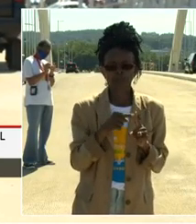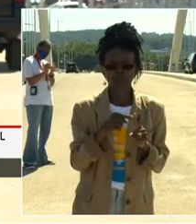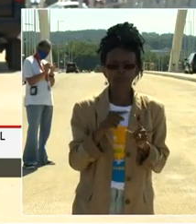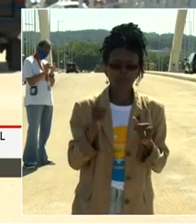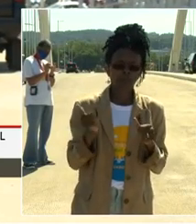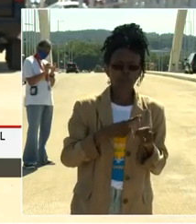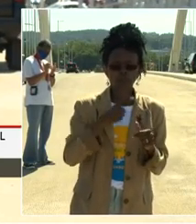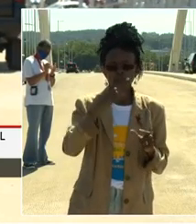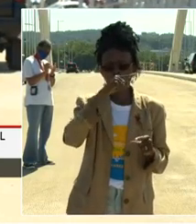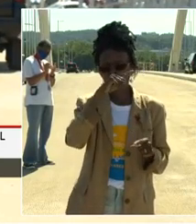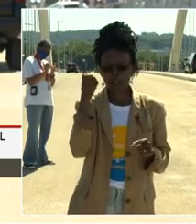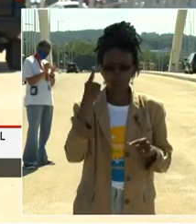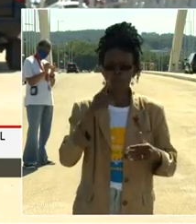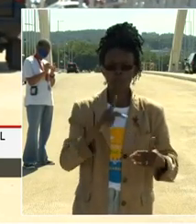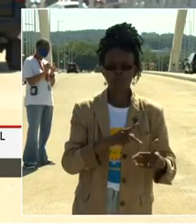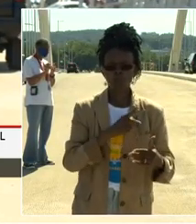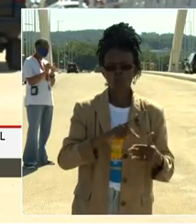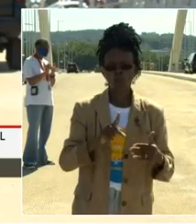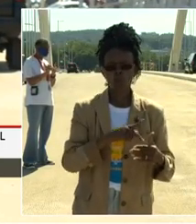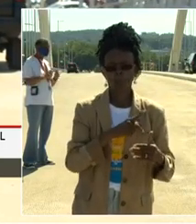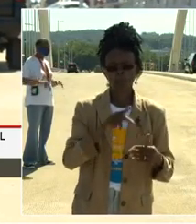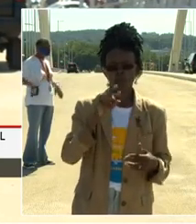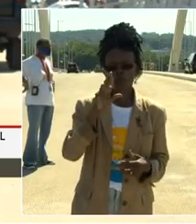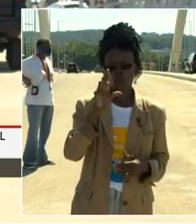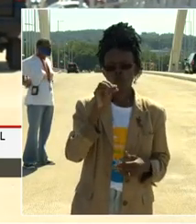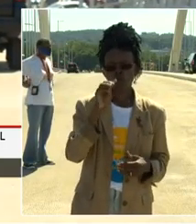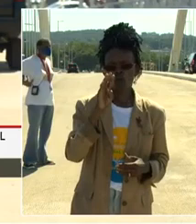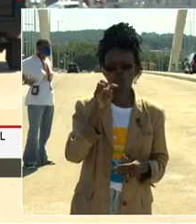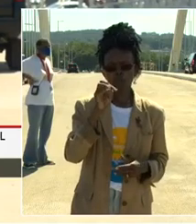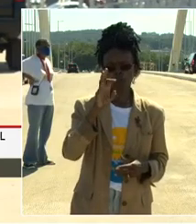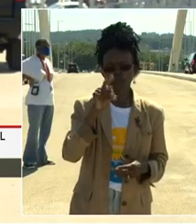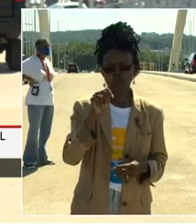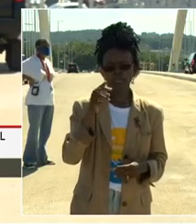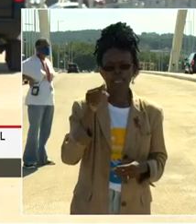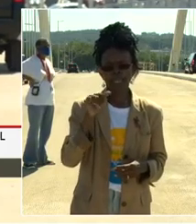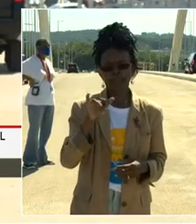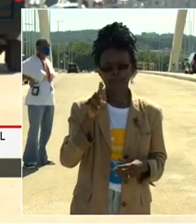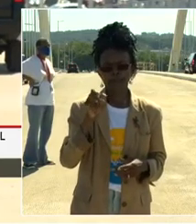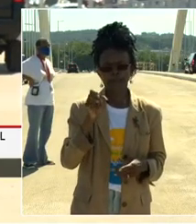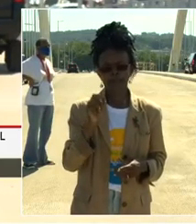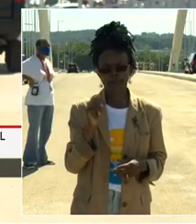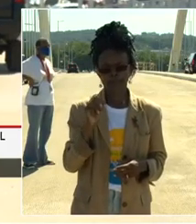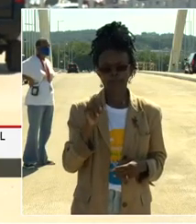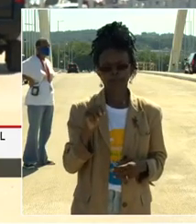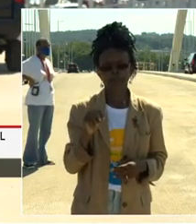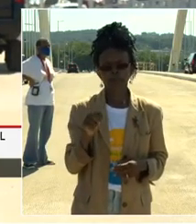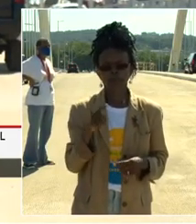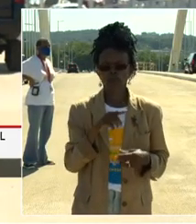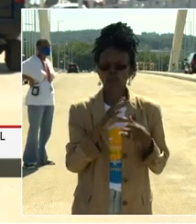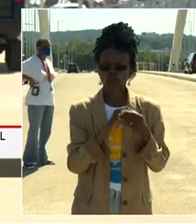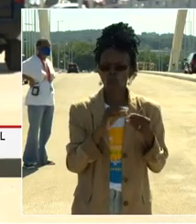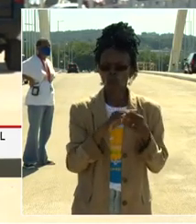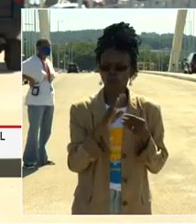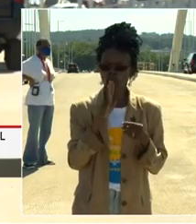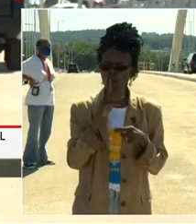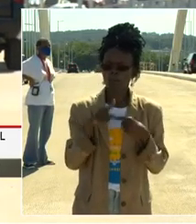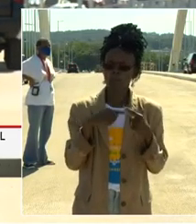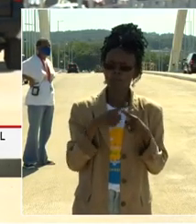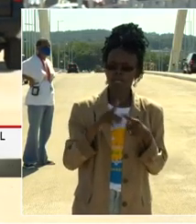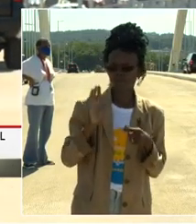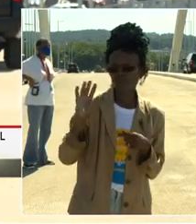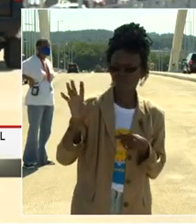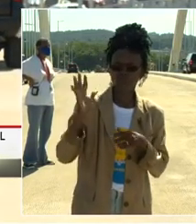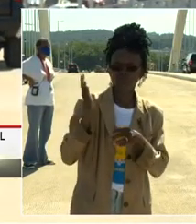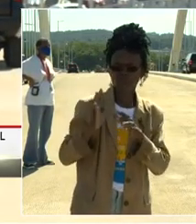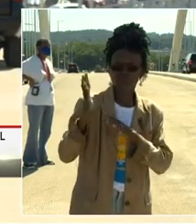because it poses a question of the right and proper way to honor his legacy. This man, superb